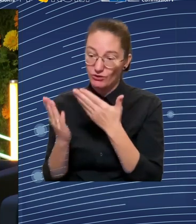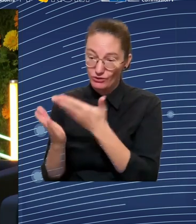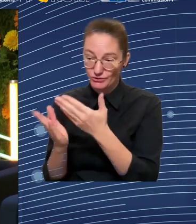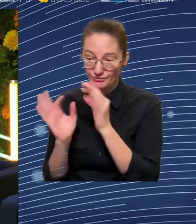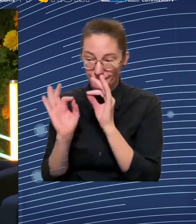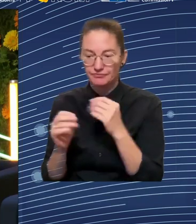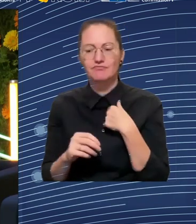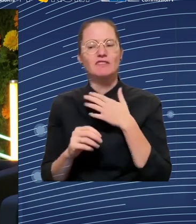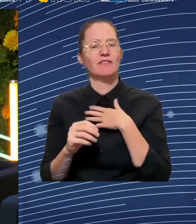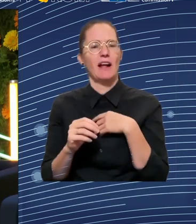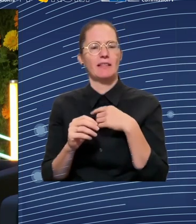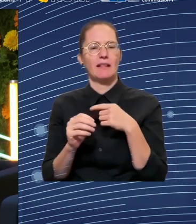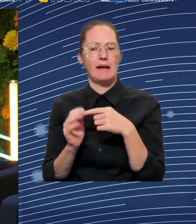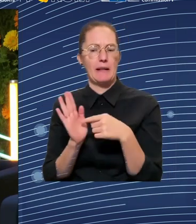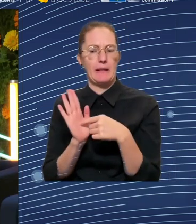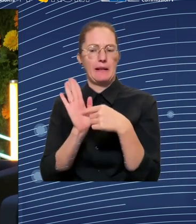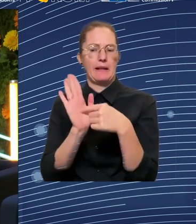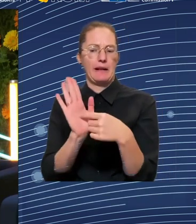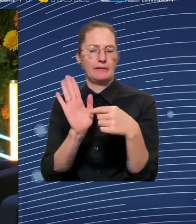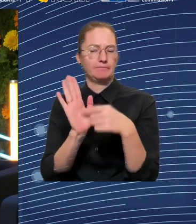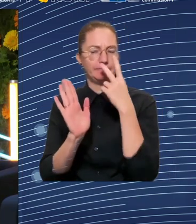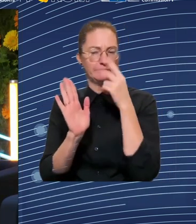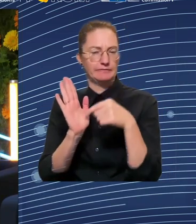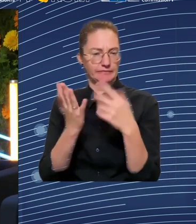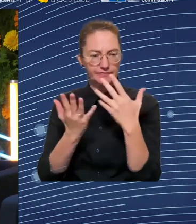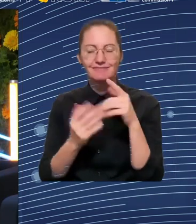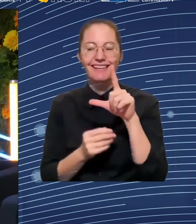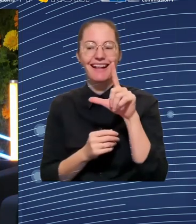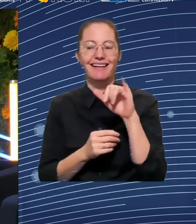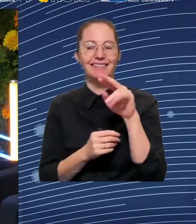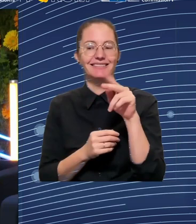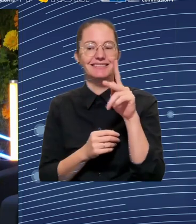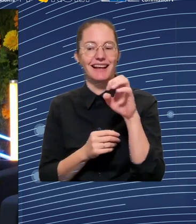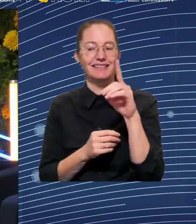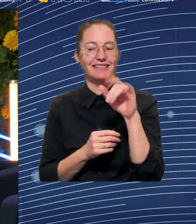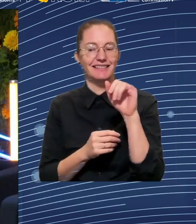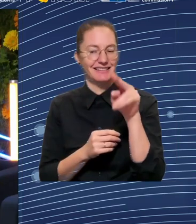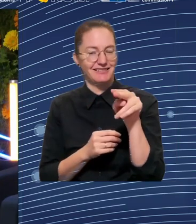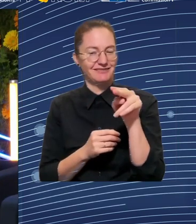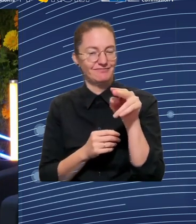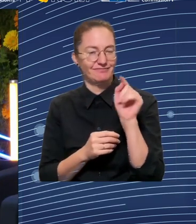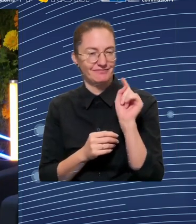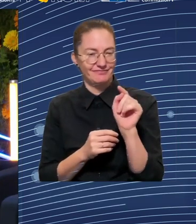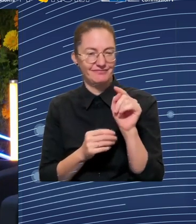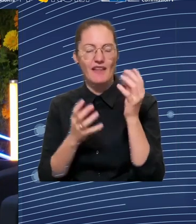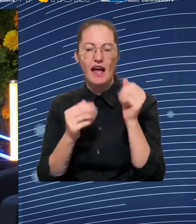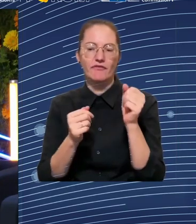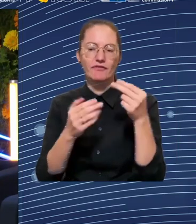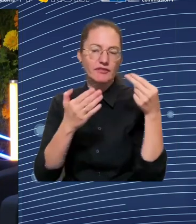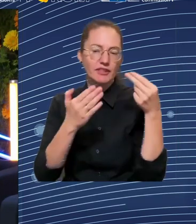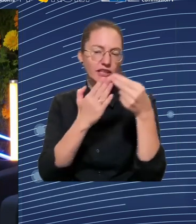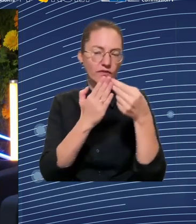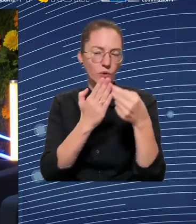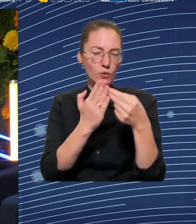that inefficient recruitment and human resources practices are really amongst the drivers of